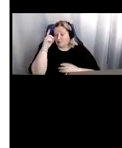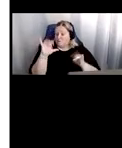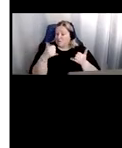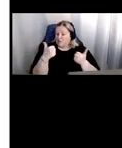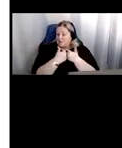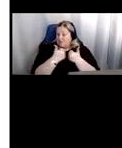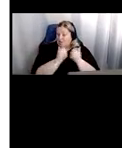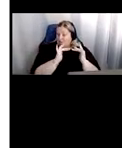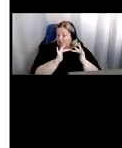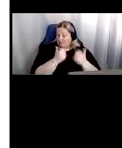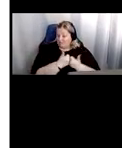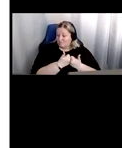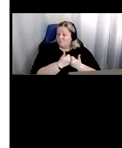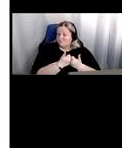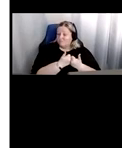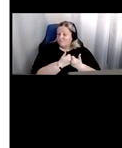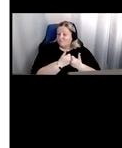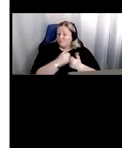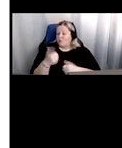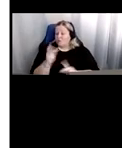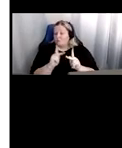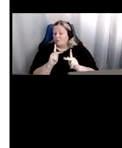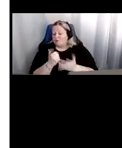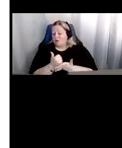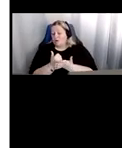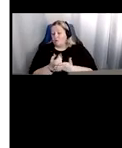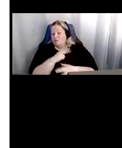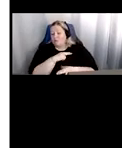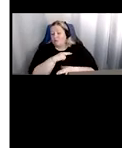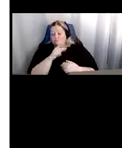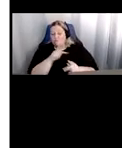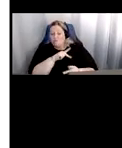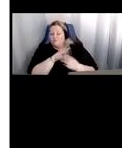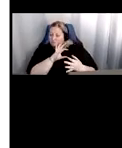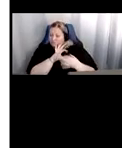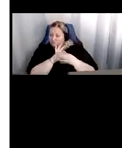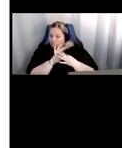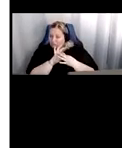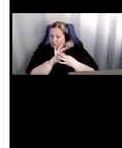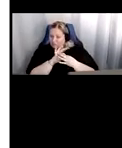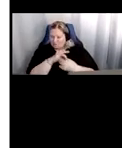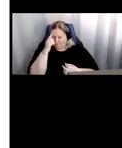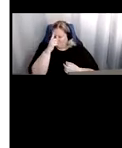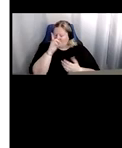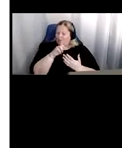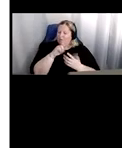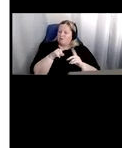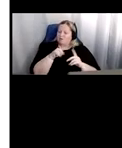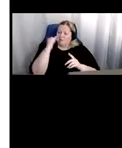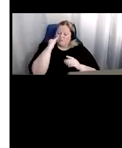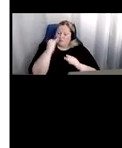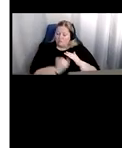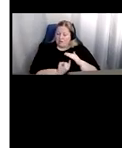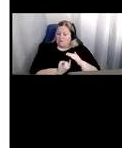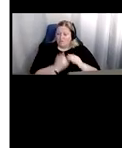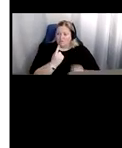games online with other people can help build personal connections. We may not think about that, but if you are isolated and